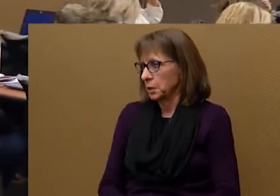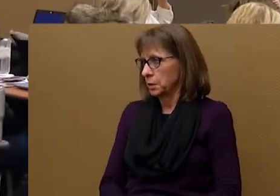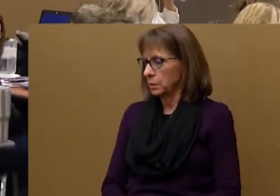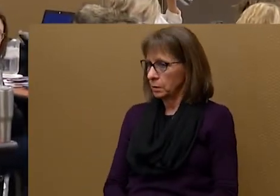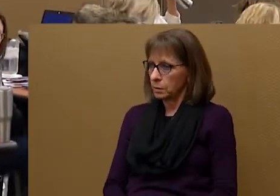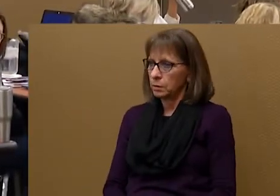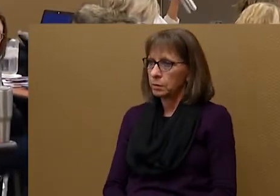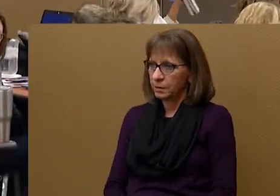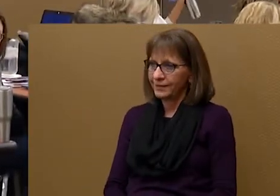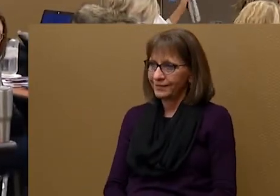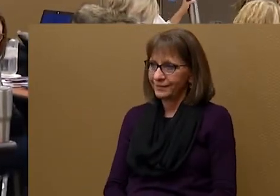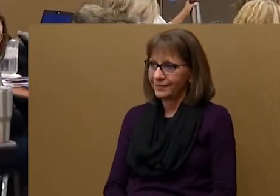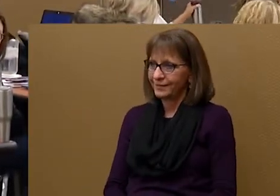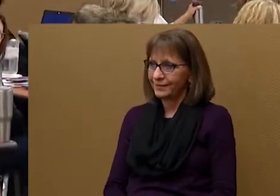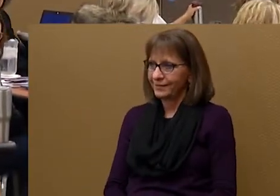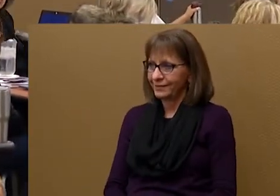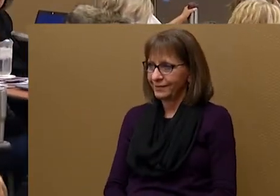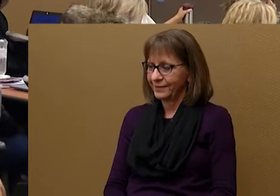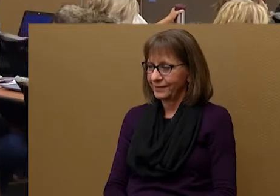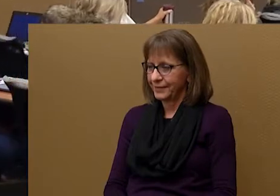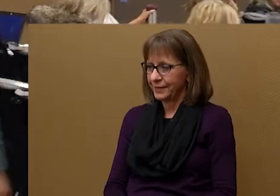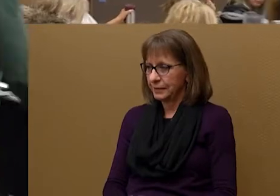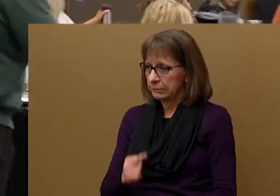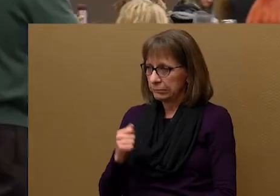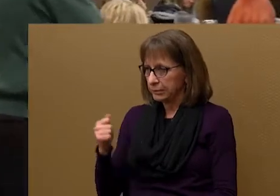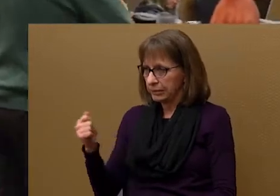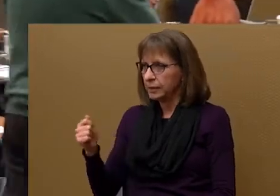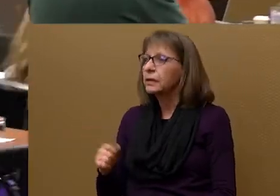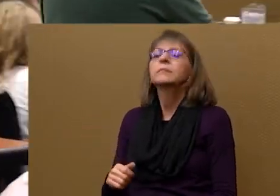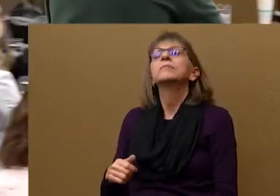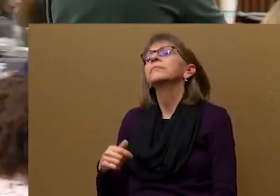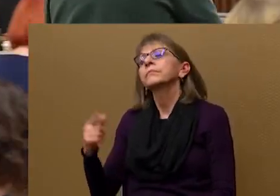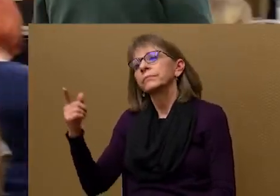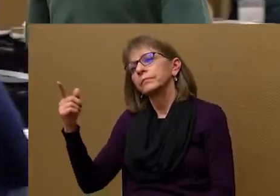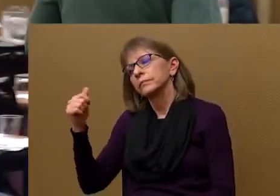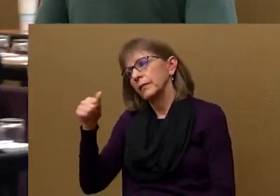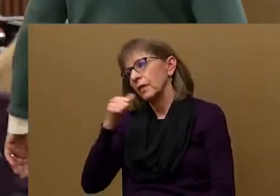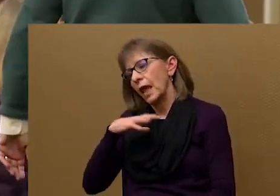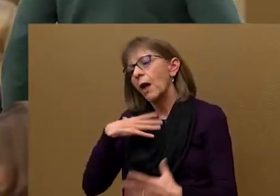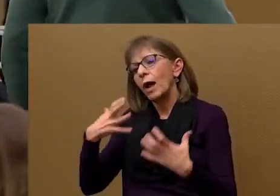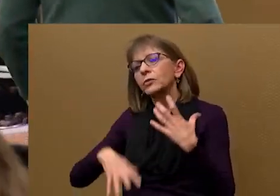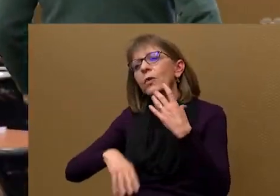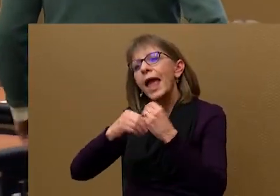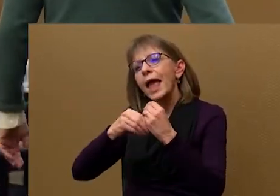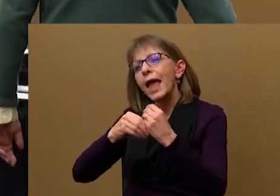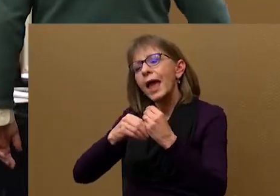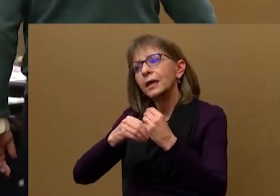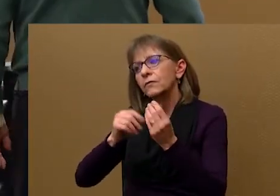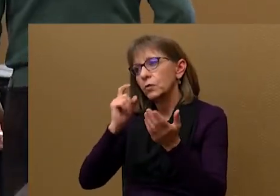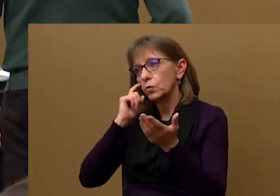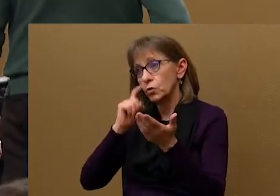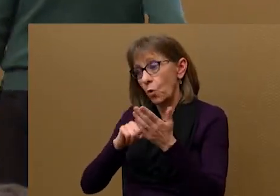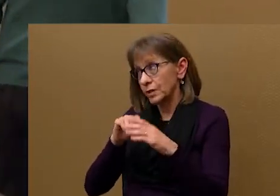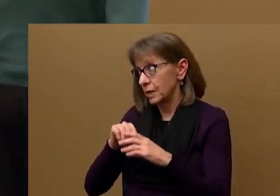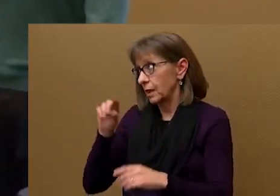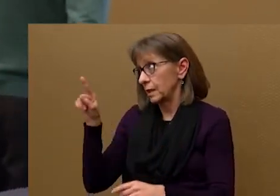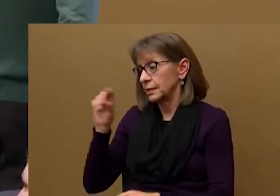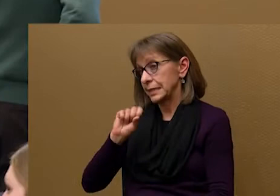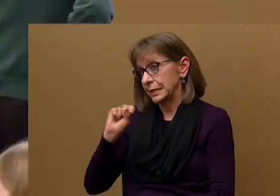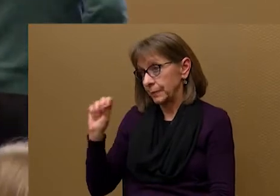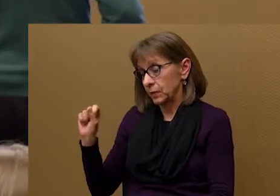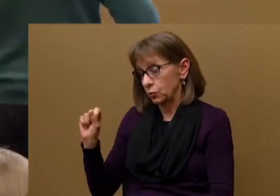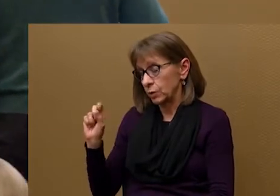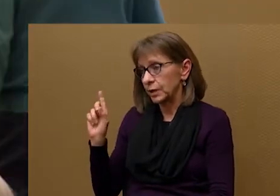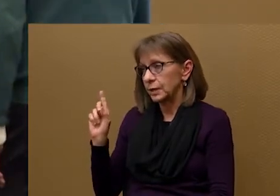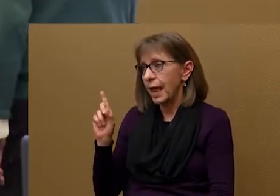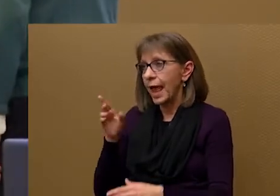Oh, thank you. Thank you. I wanted to add also, if we noticed in the Sesame Street clips, Yep.